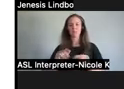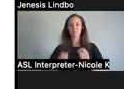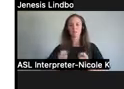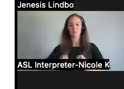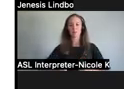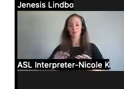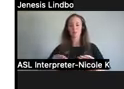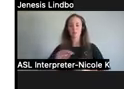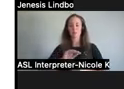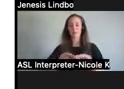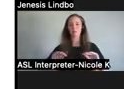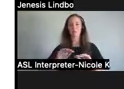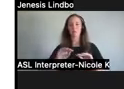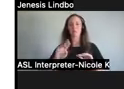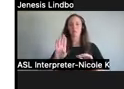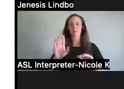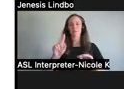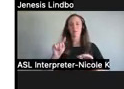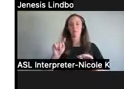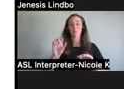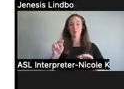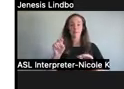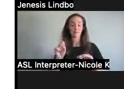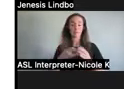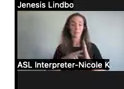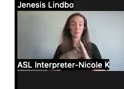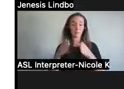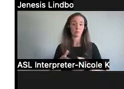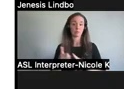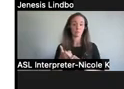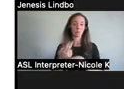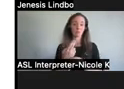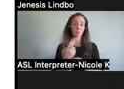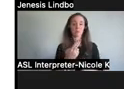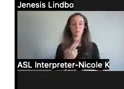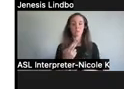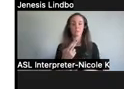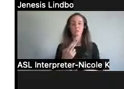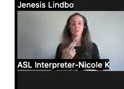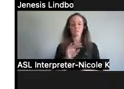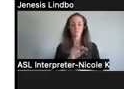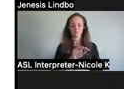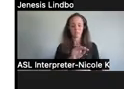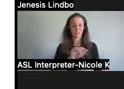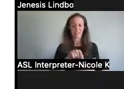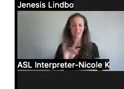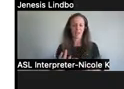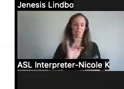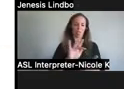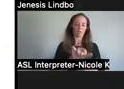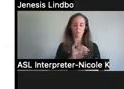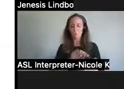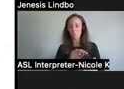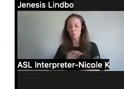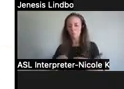around different access points to allow someone to access the buttons they can't access on a certain part of the controller on a